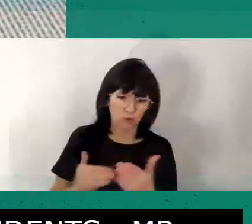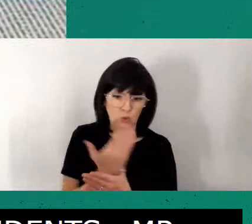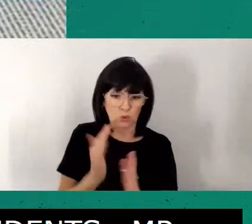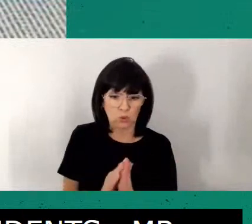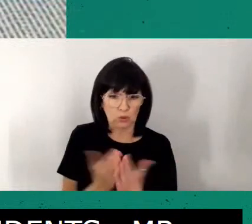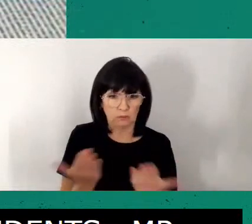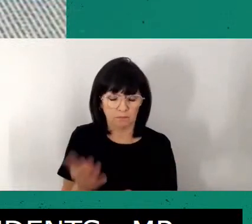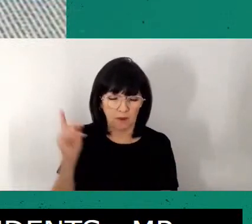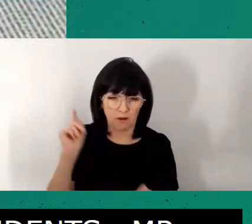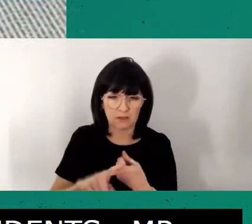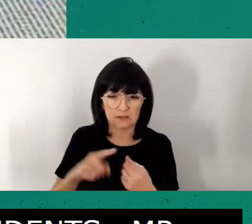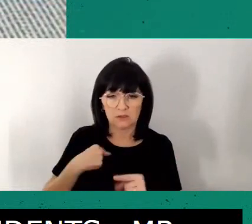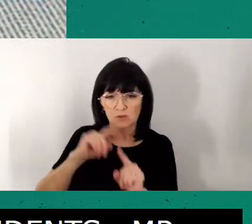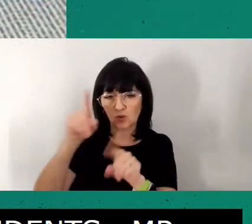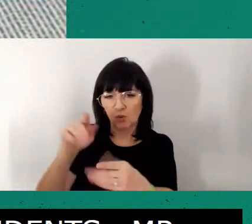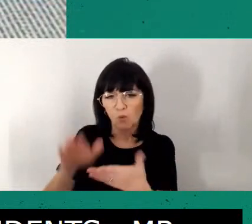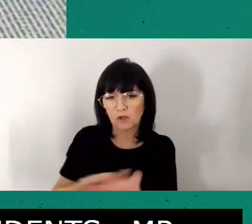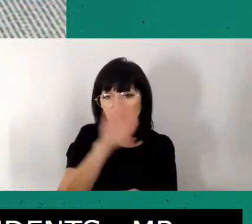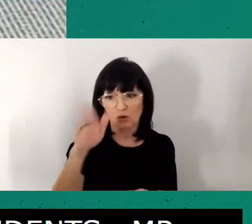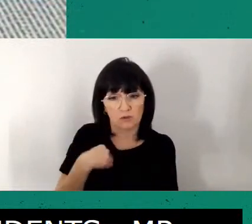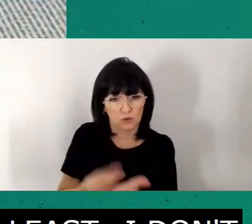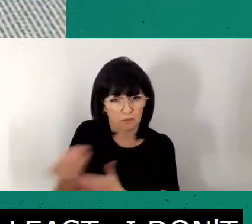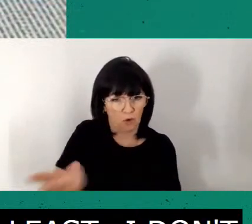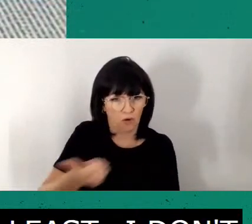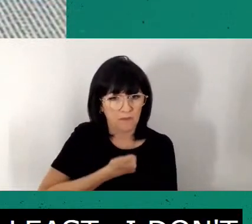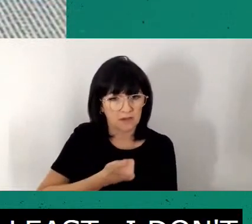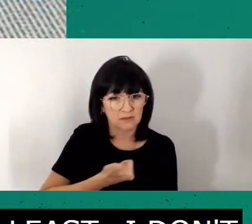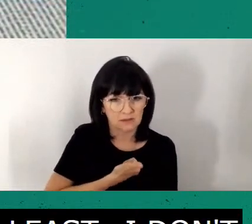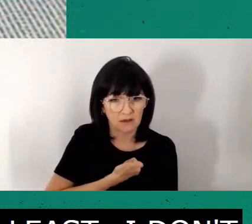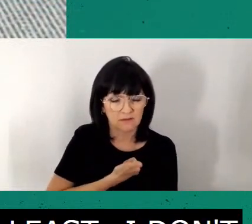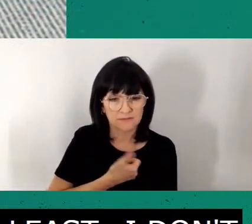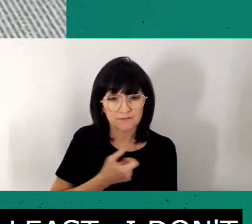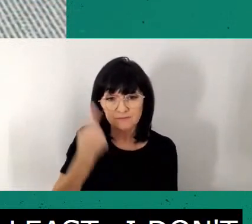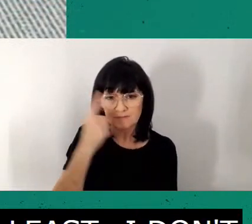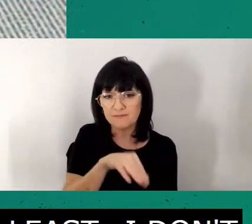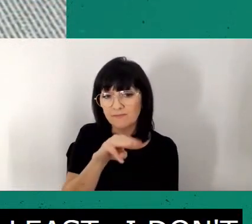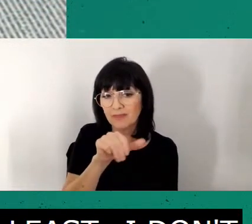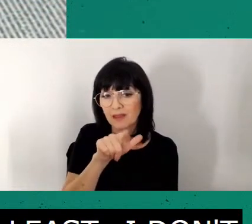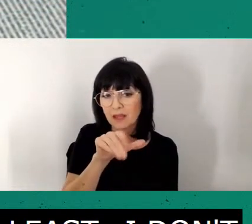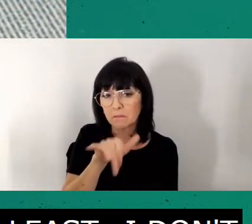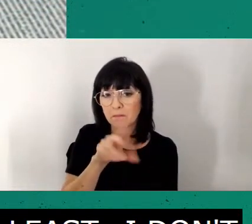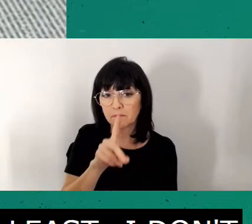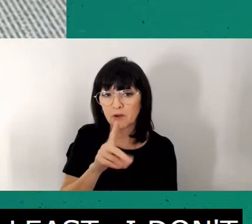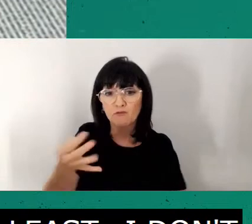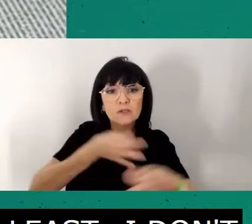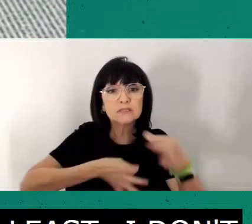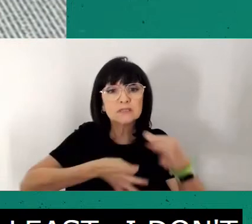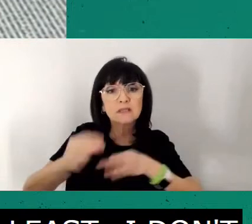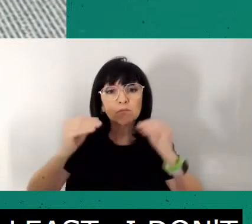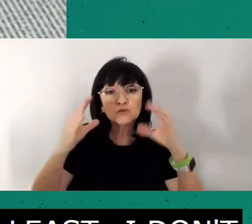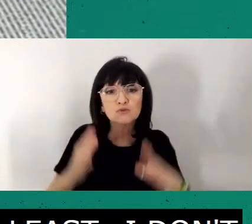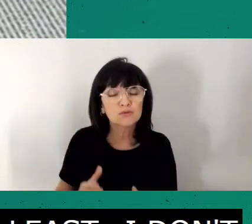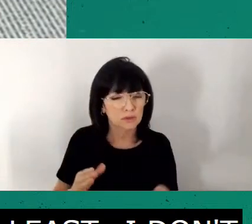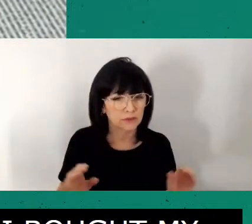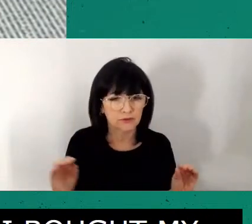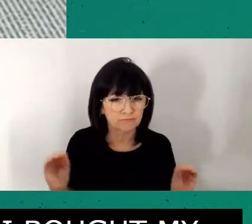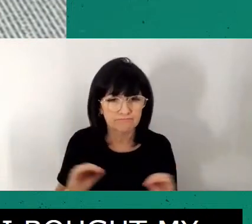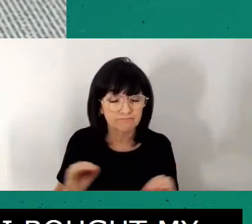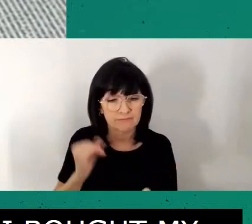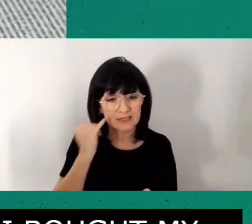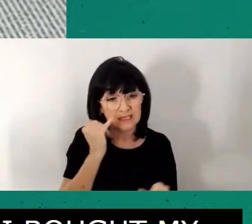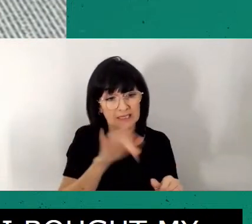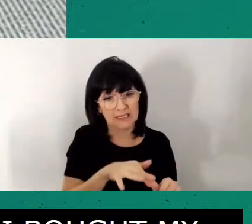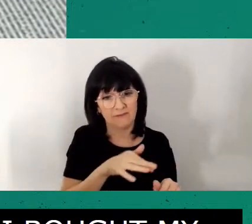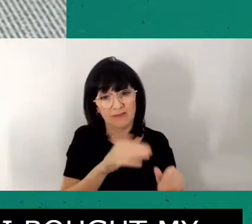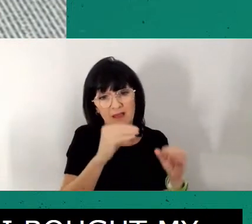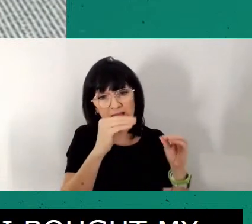We didn't even have substitute teachers. So in Milford, when I was a student there, so if a teacher happened to be out for